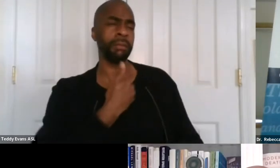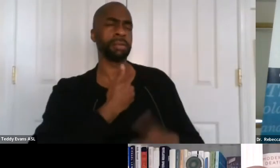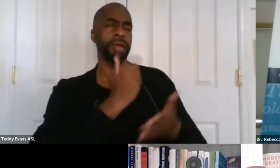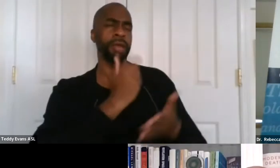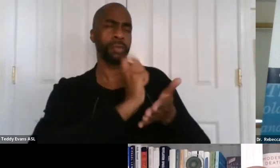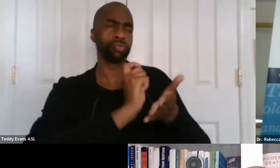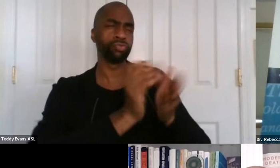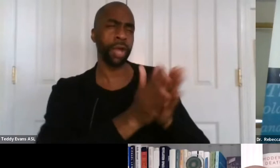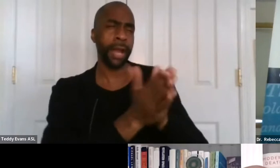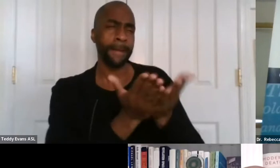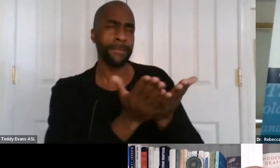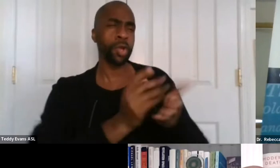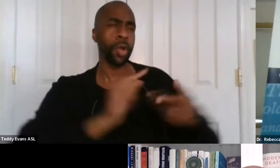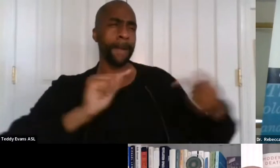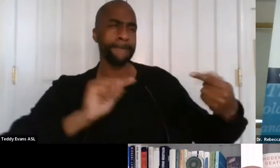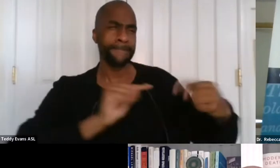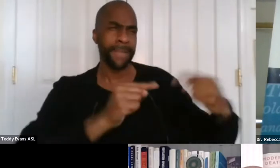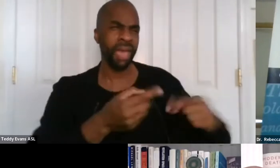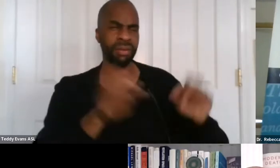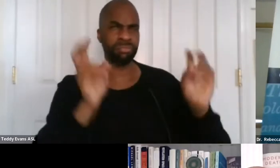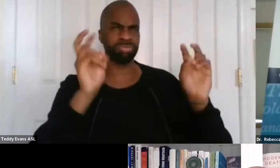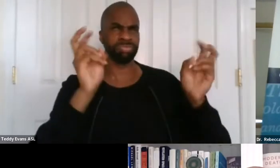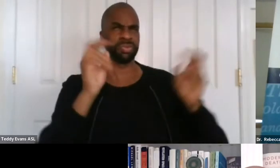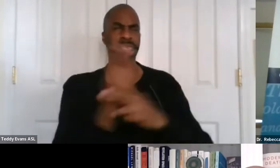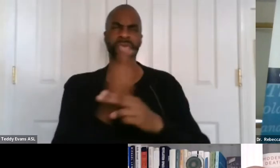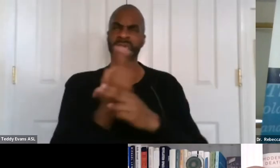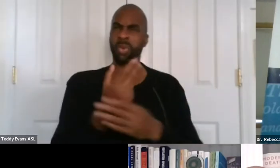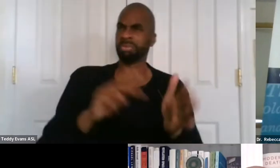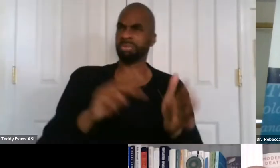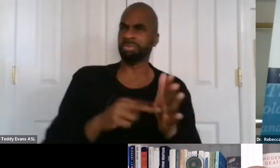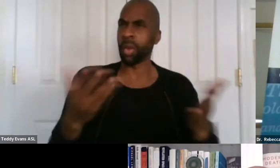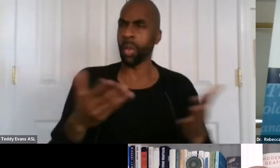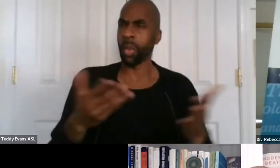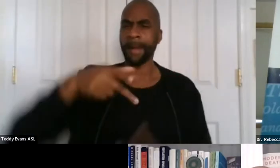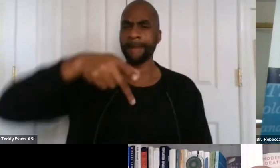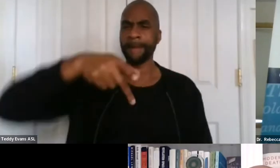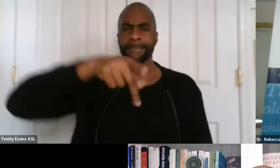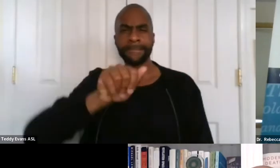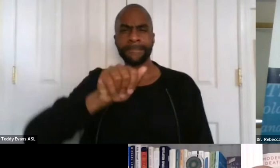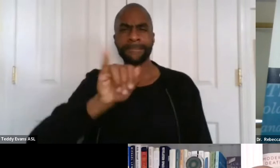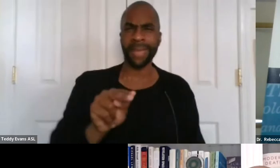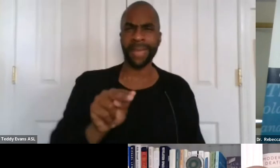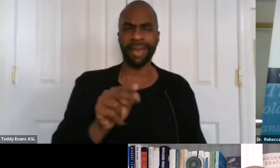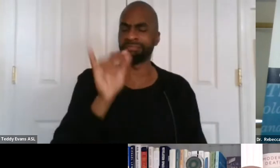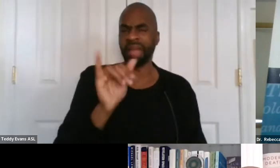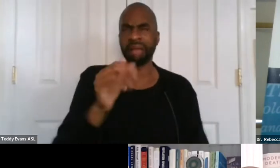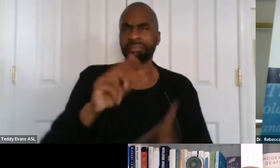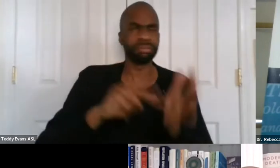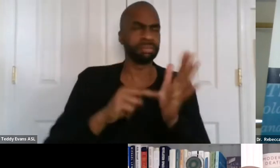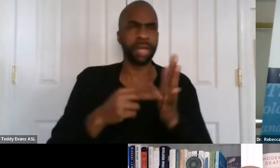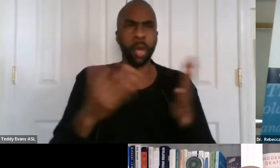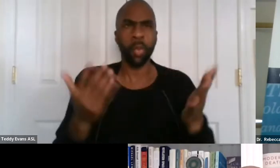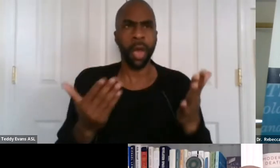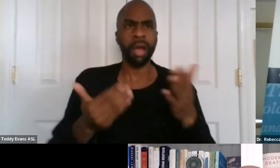used in so many different contexts, and because also our understanding or view of pain has changed so much over time, I wanted